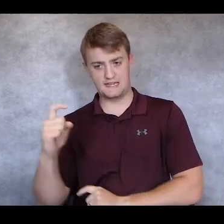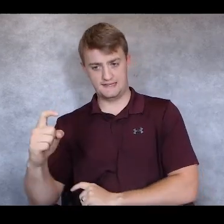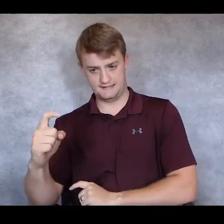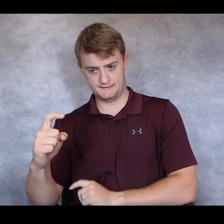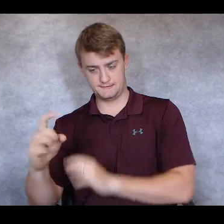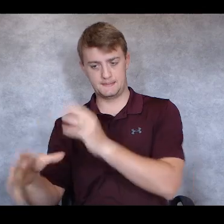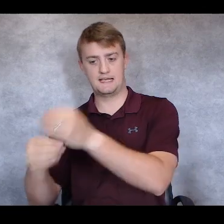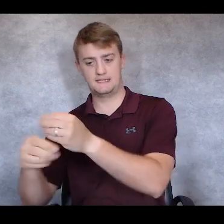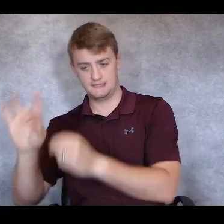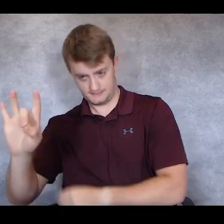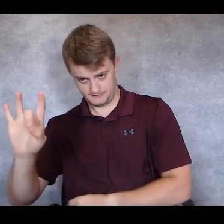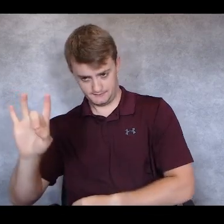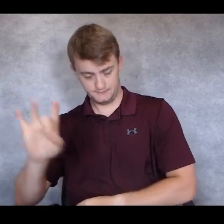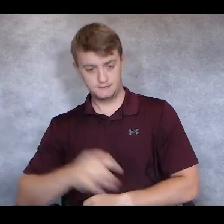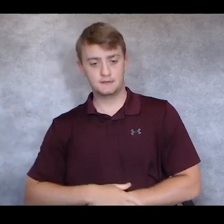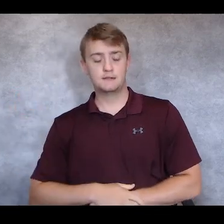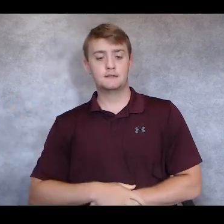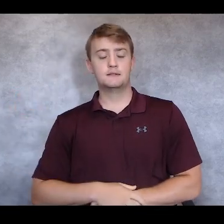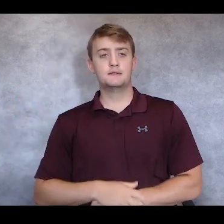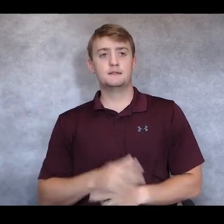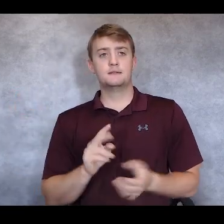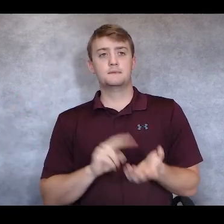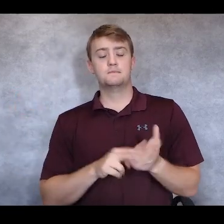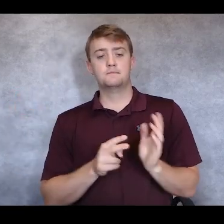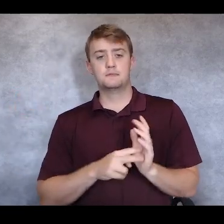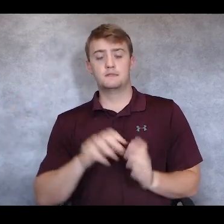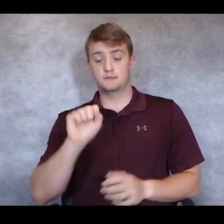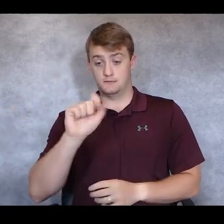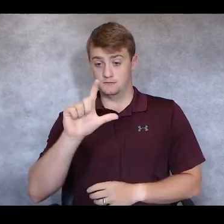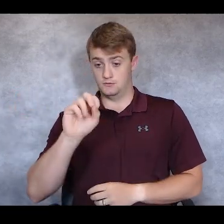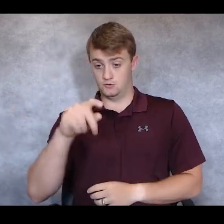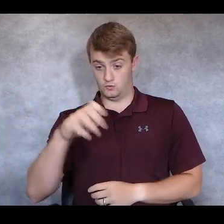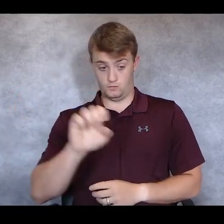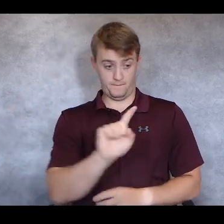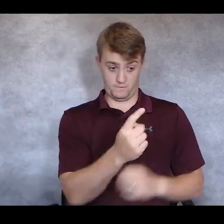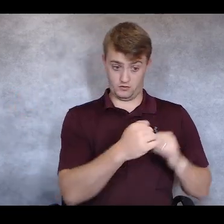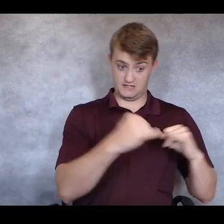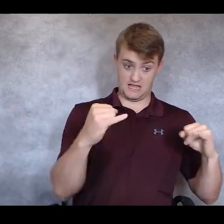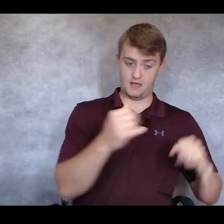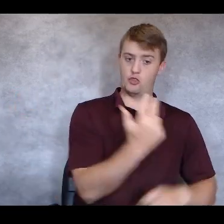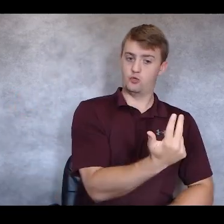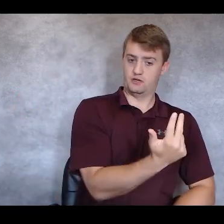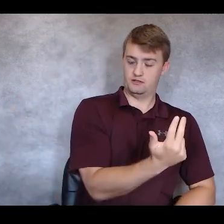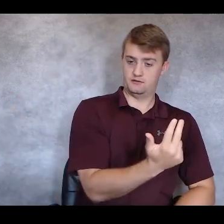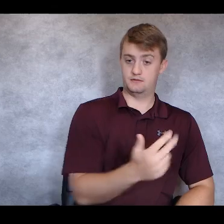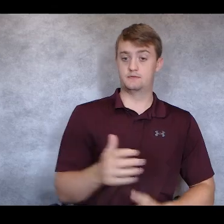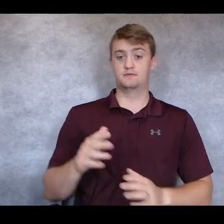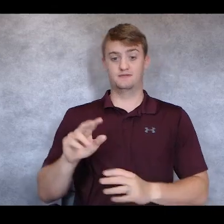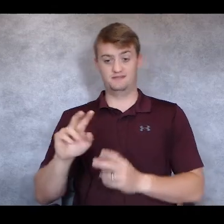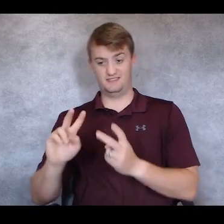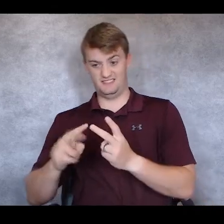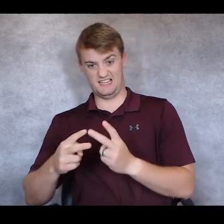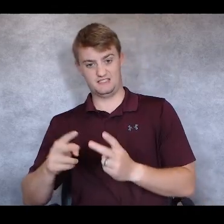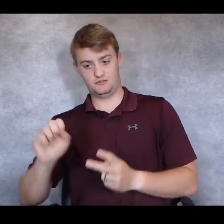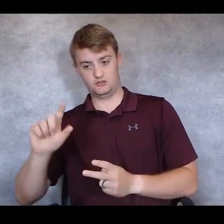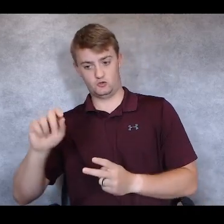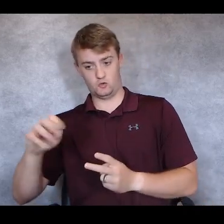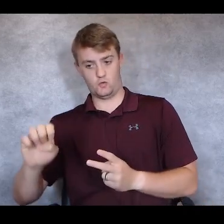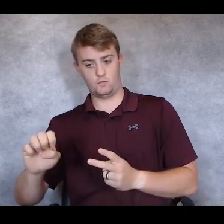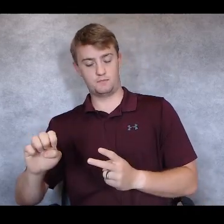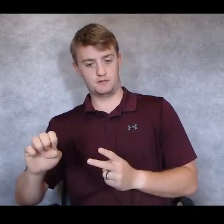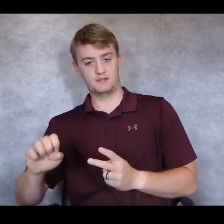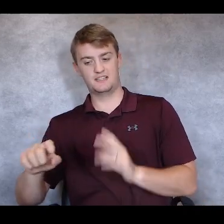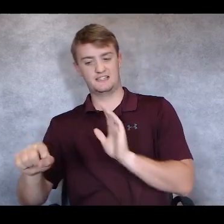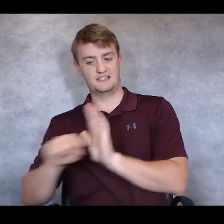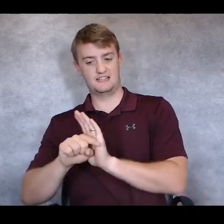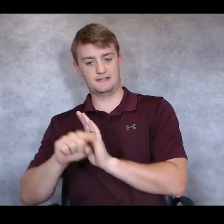-1/3 x plus 8. So the slope of the first line is 3, and the slope of the second line